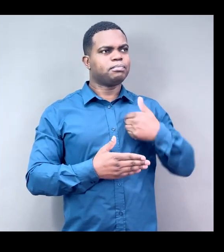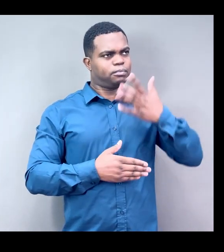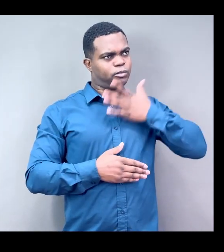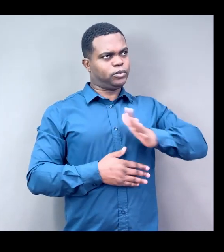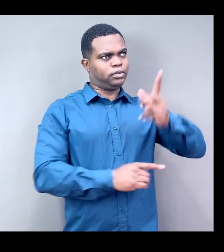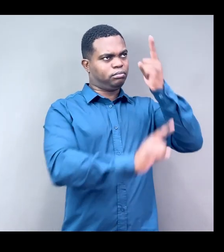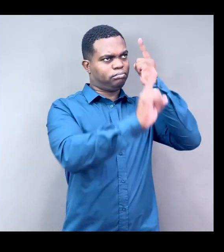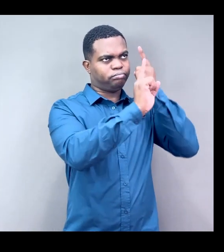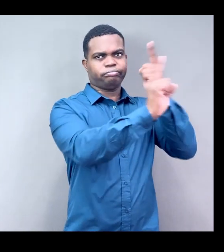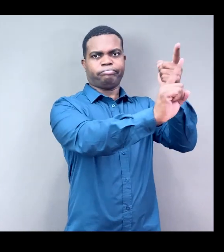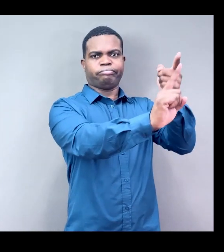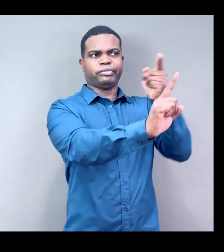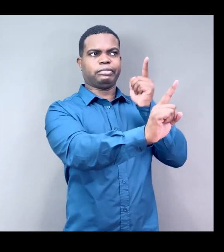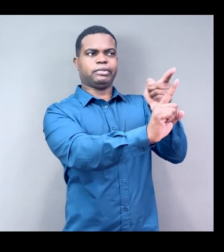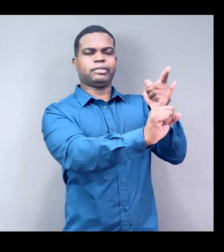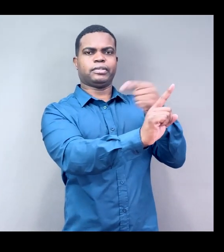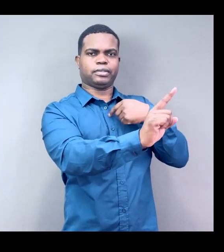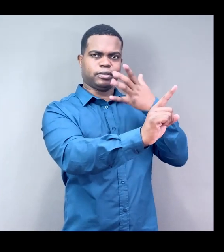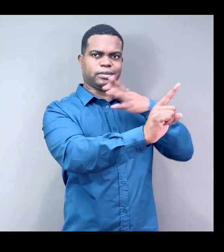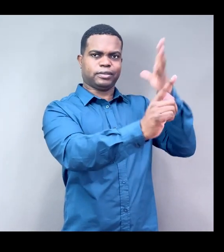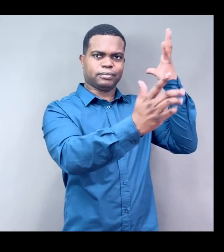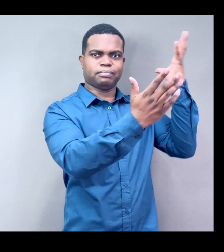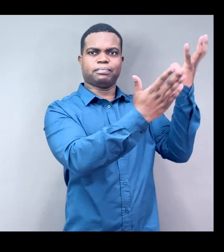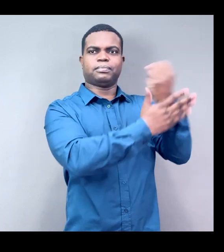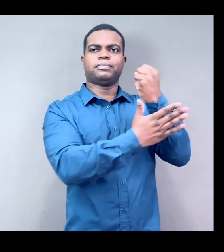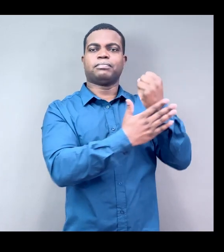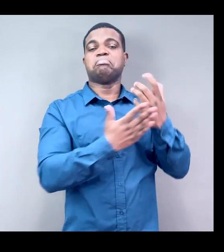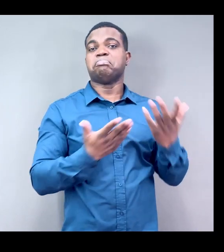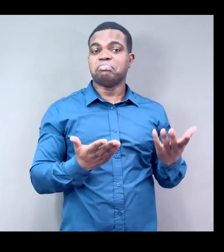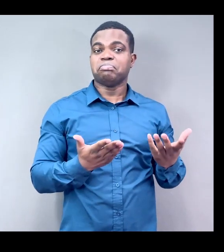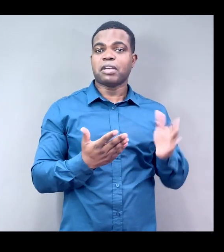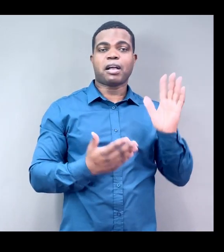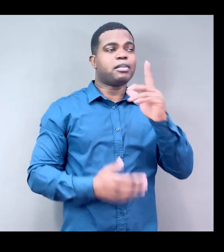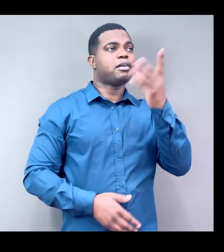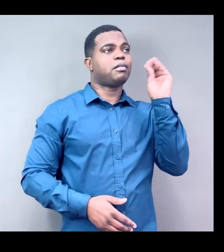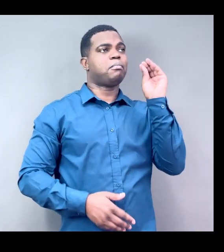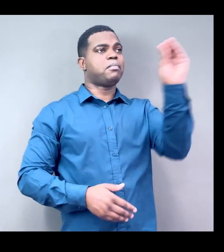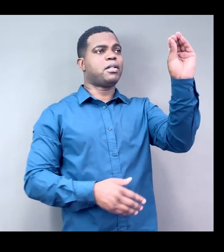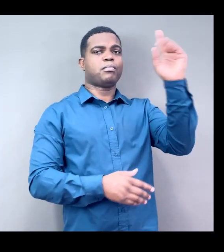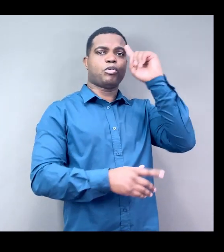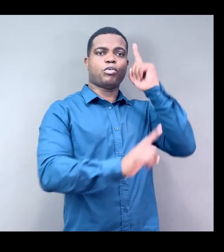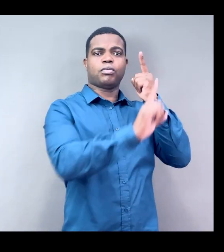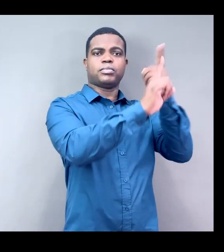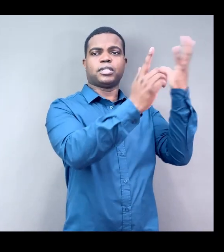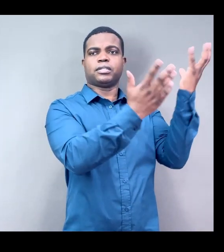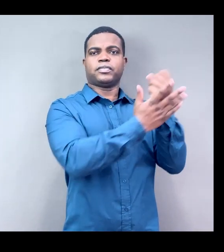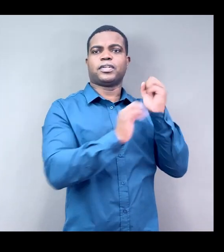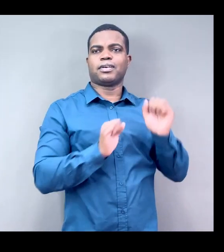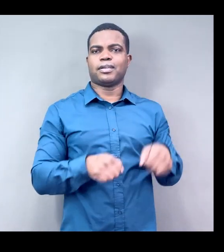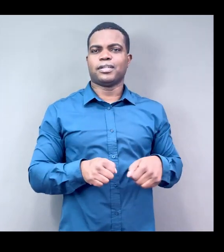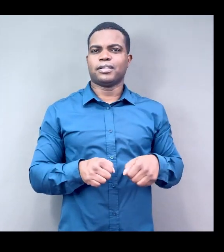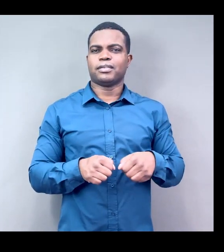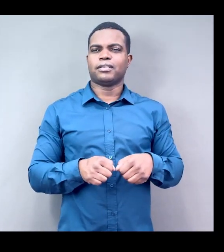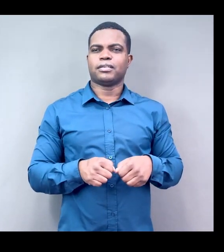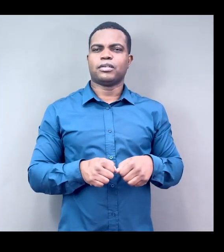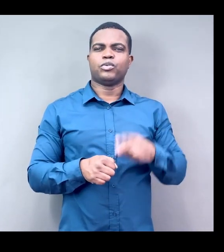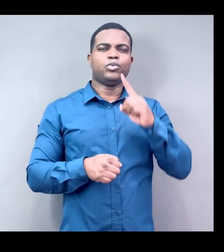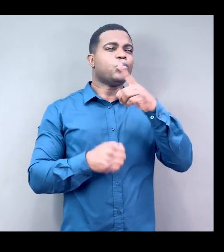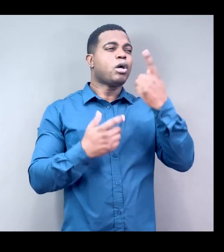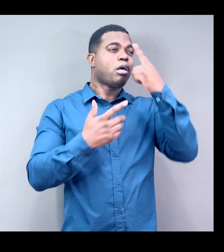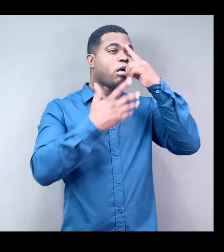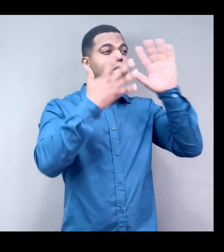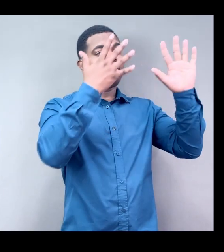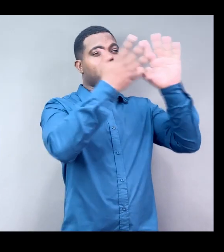honest with yourself, so that when you are setting your objectives, you need to set achievable objective.